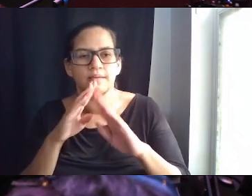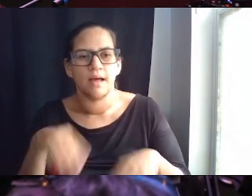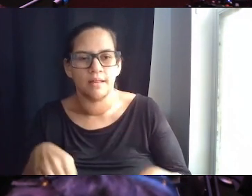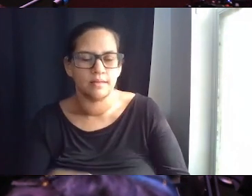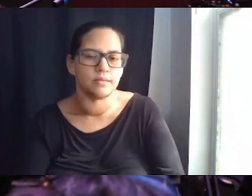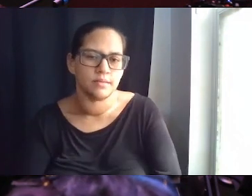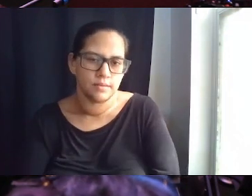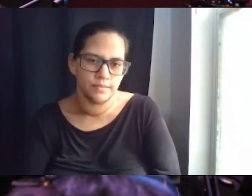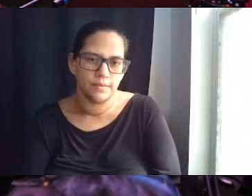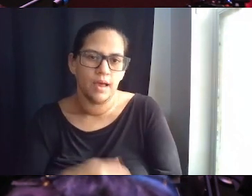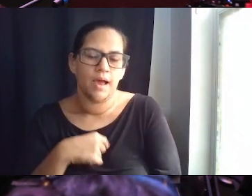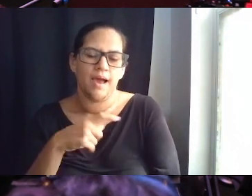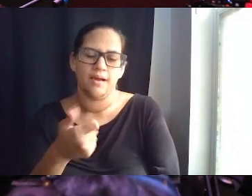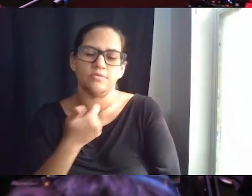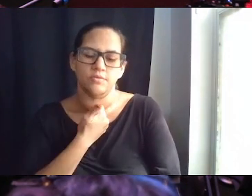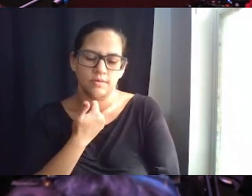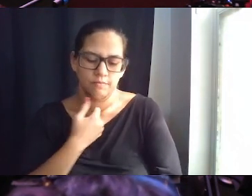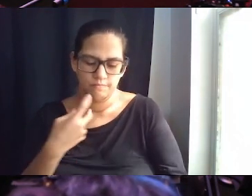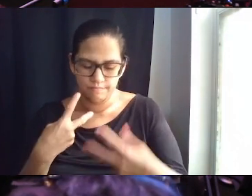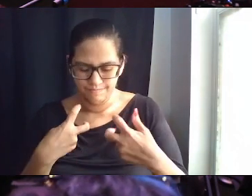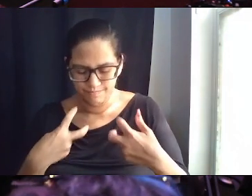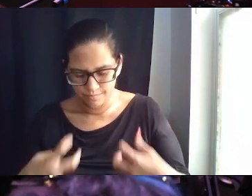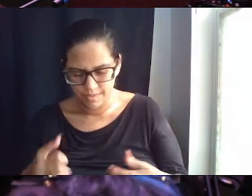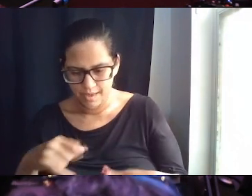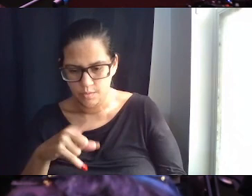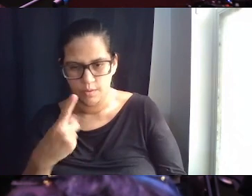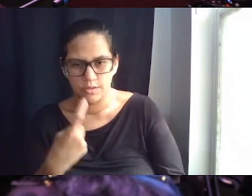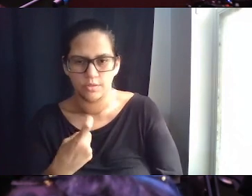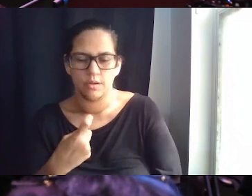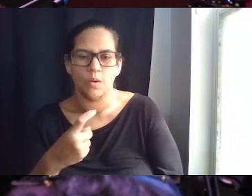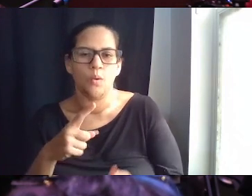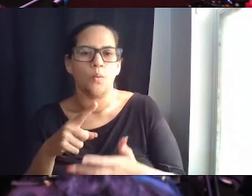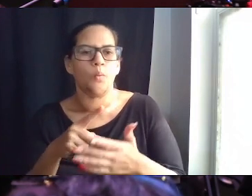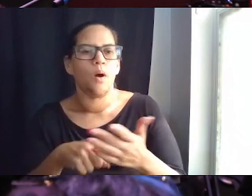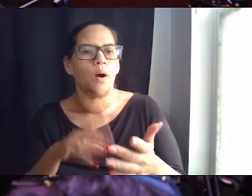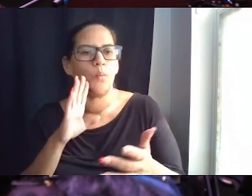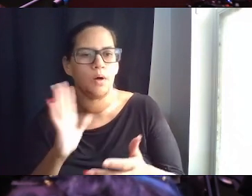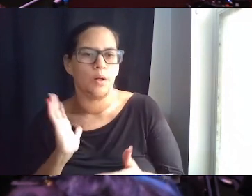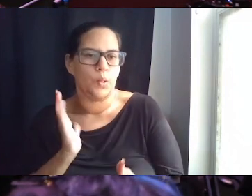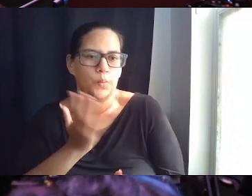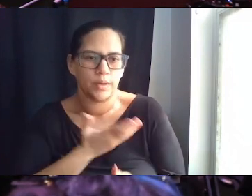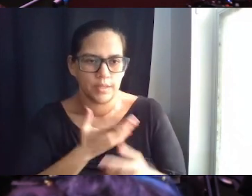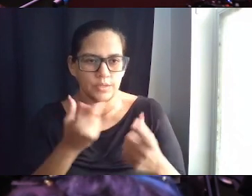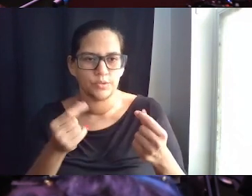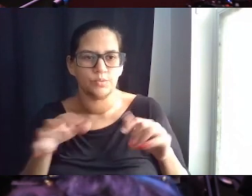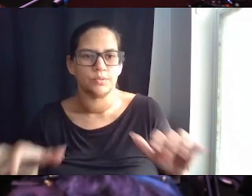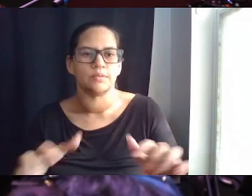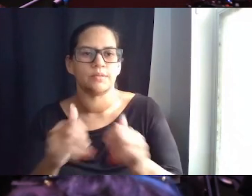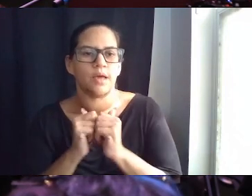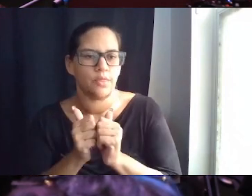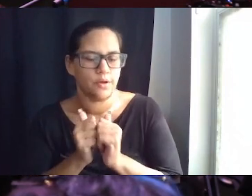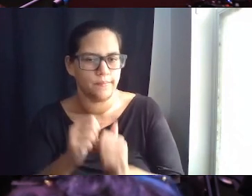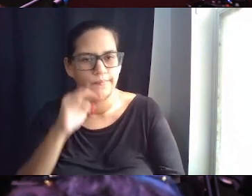yourself that question. What will we do together this week?